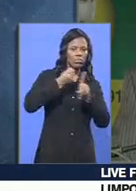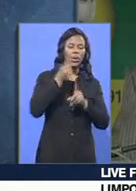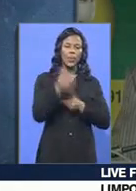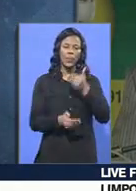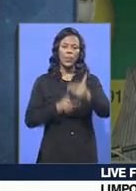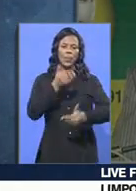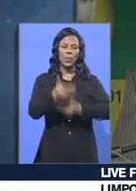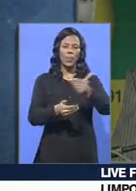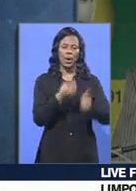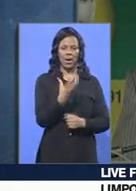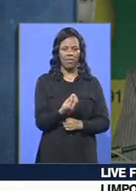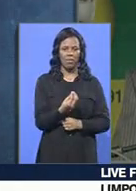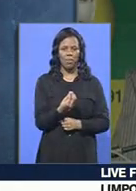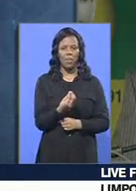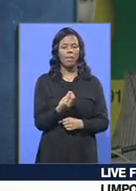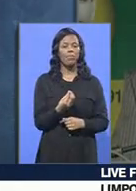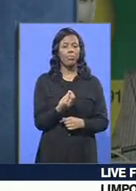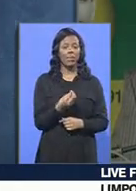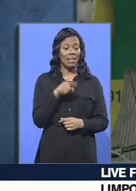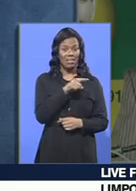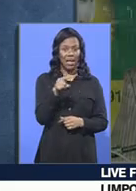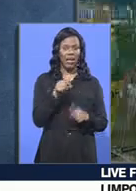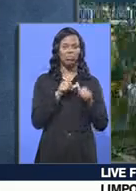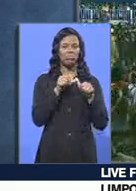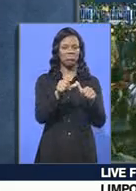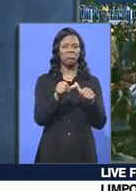The Wanki Sipolilo campaigns